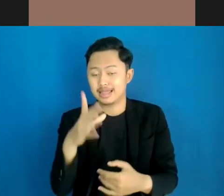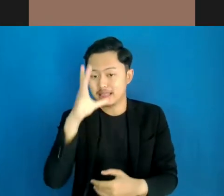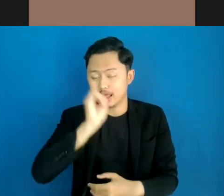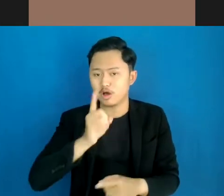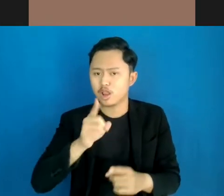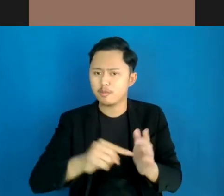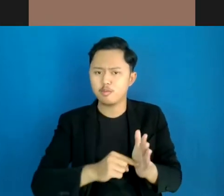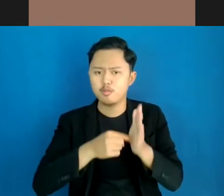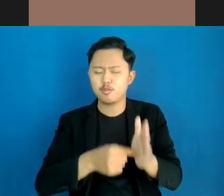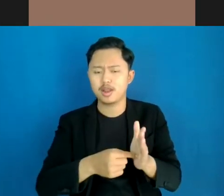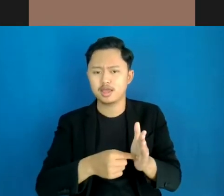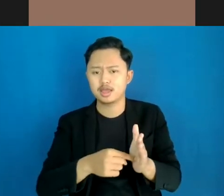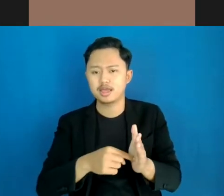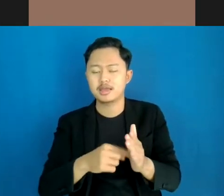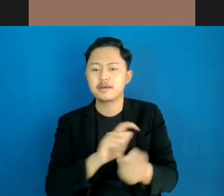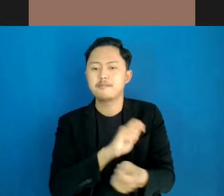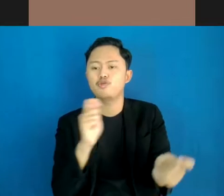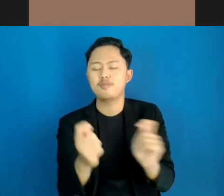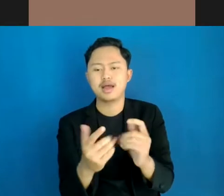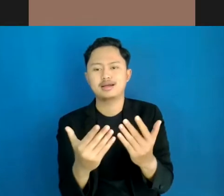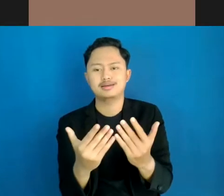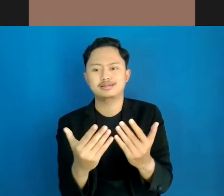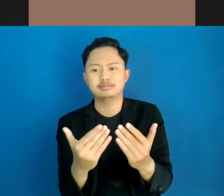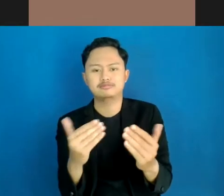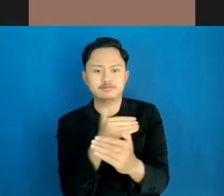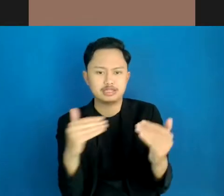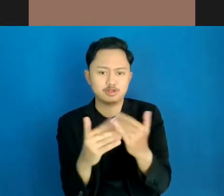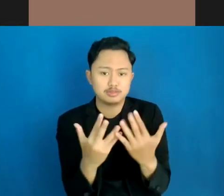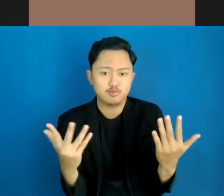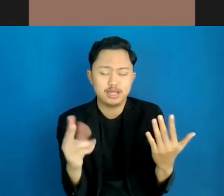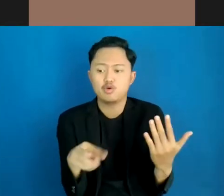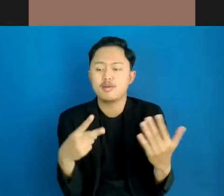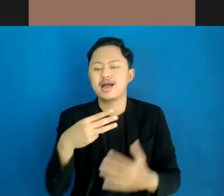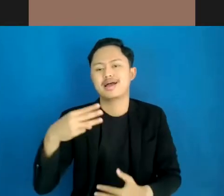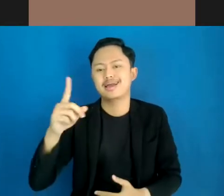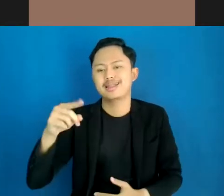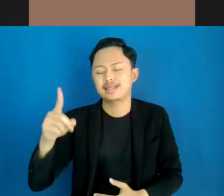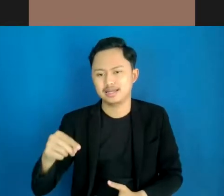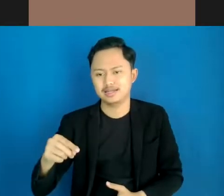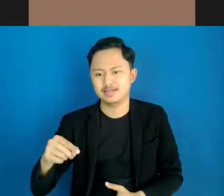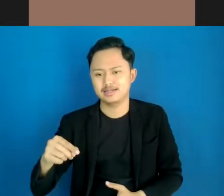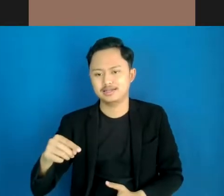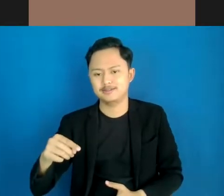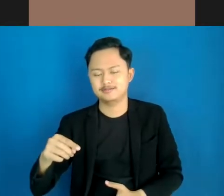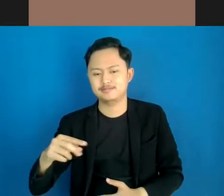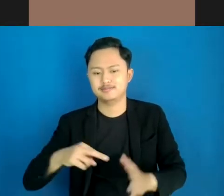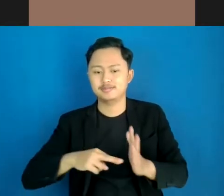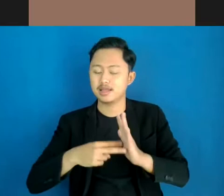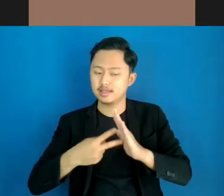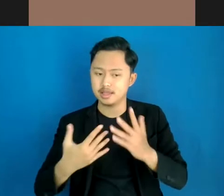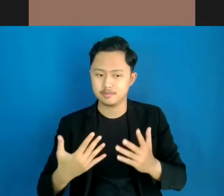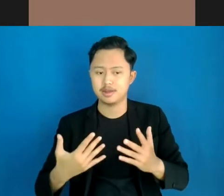started getting into public transport for electrification, let us limit it to that only,